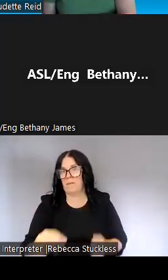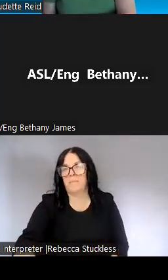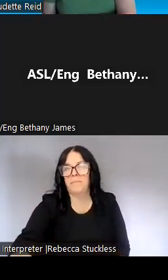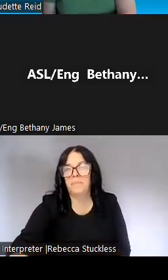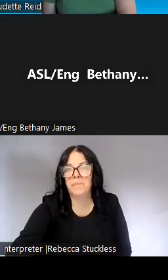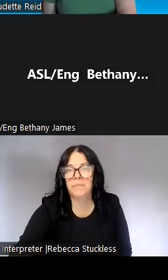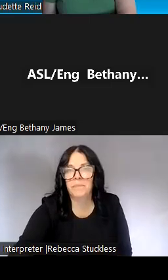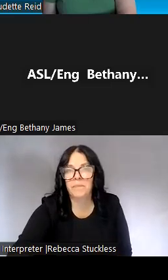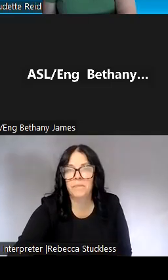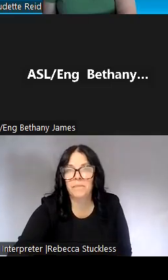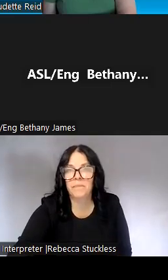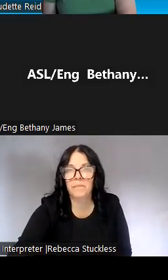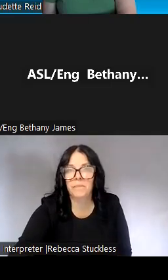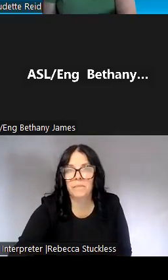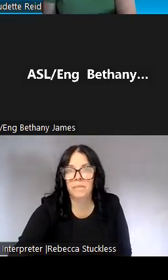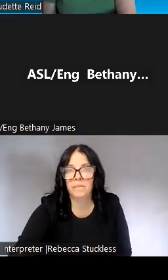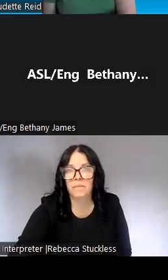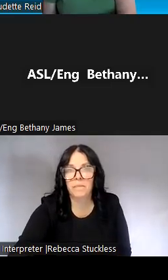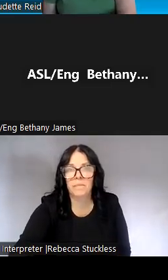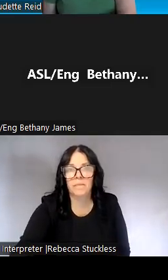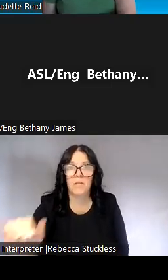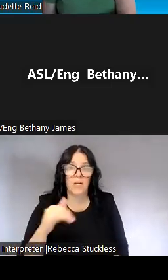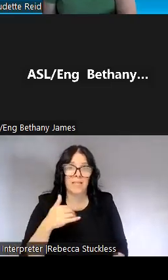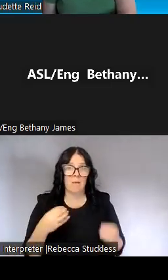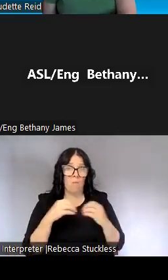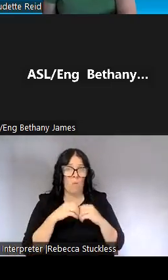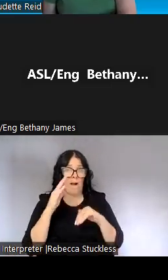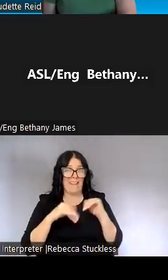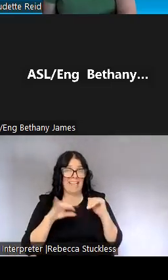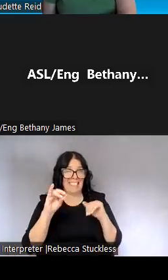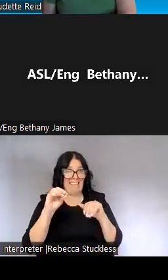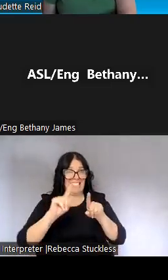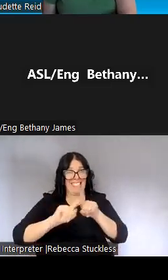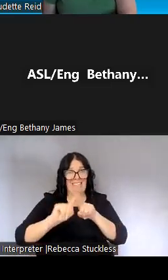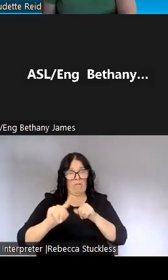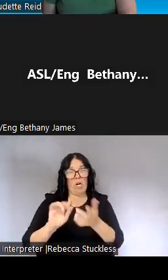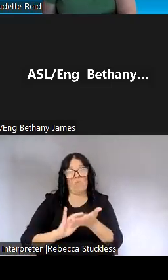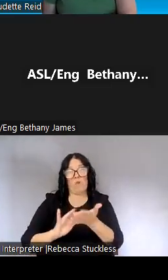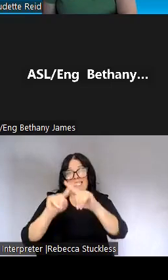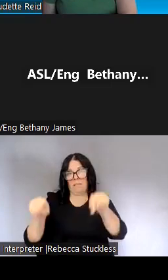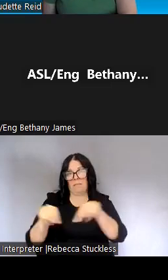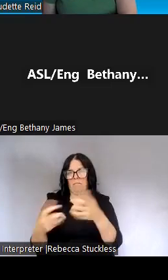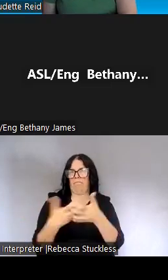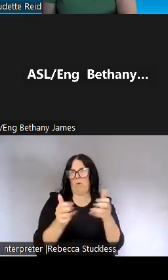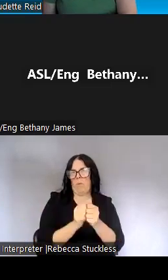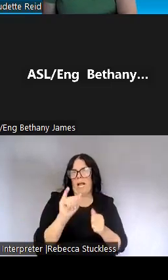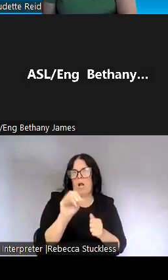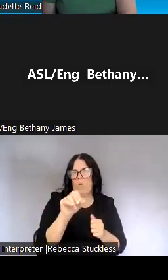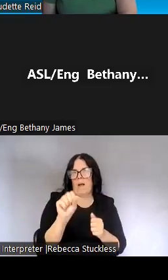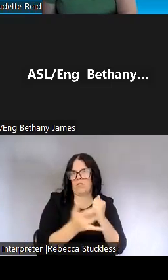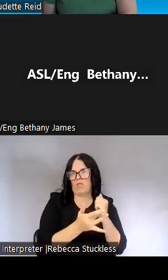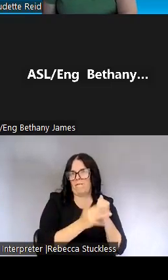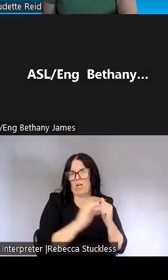And there's more than 70 different refreshable Braille displays that are compatible with iOS. And